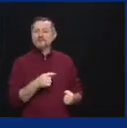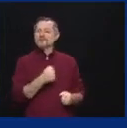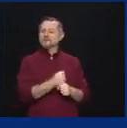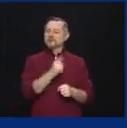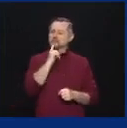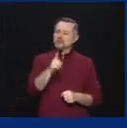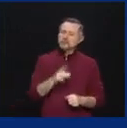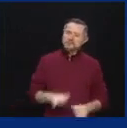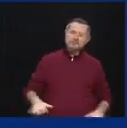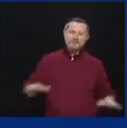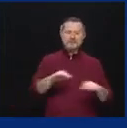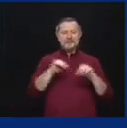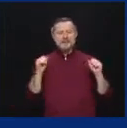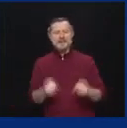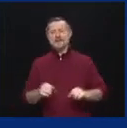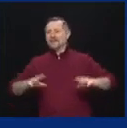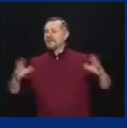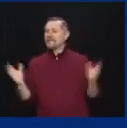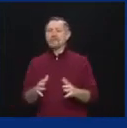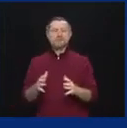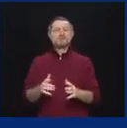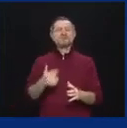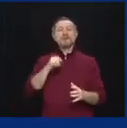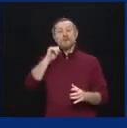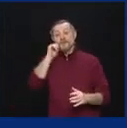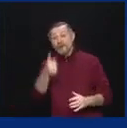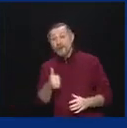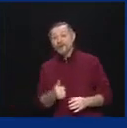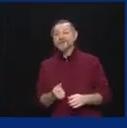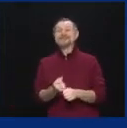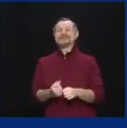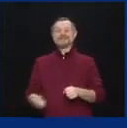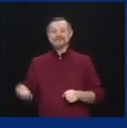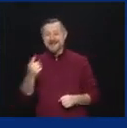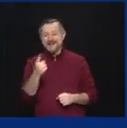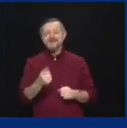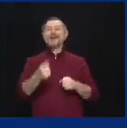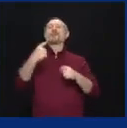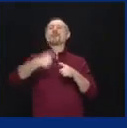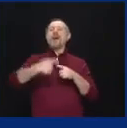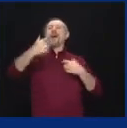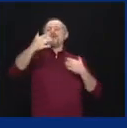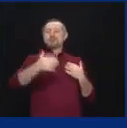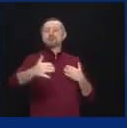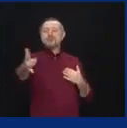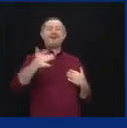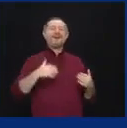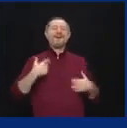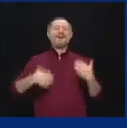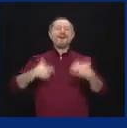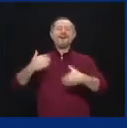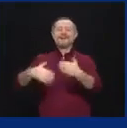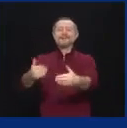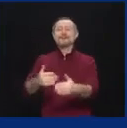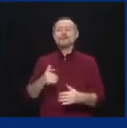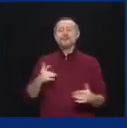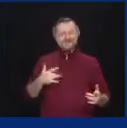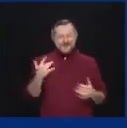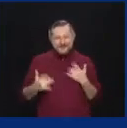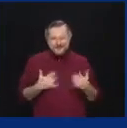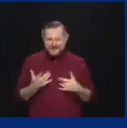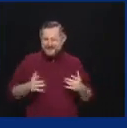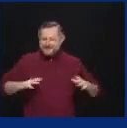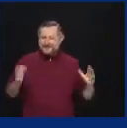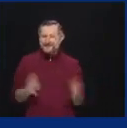to join us again, not just for dinner this year, but for next year and into the future. So it's an exciting time for us to gather, but also we